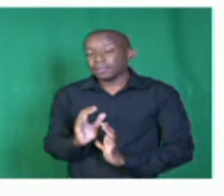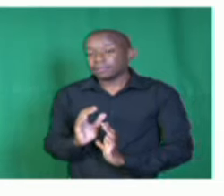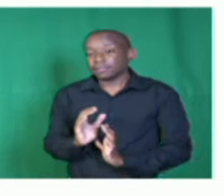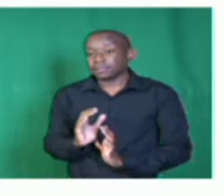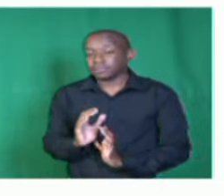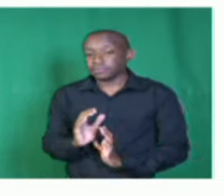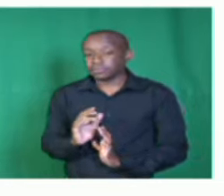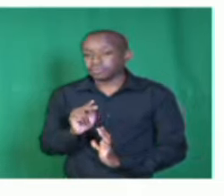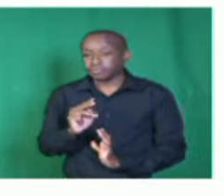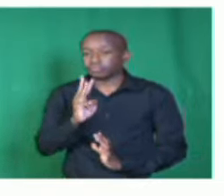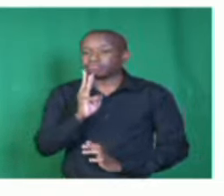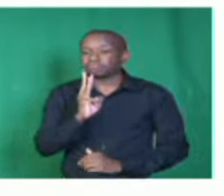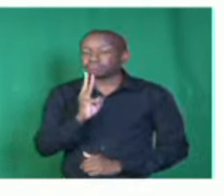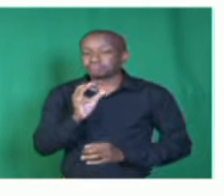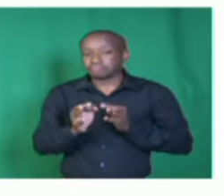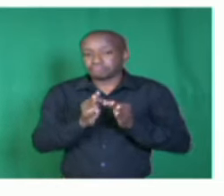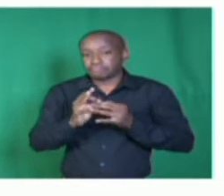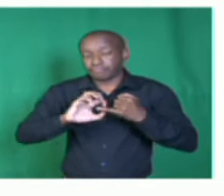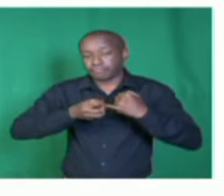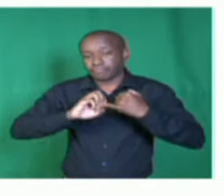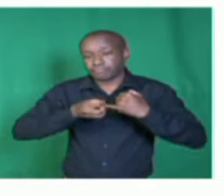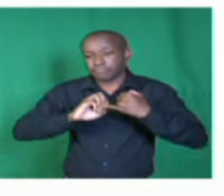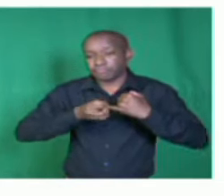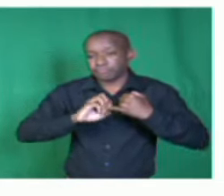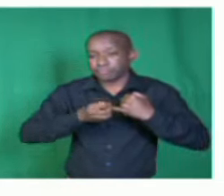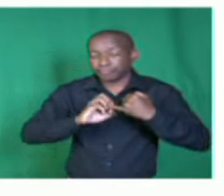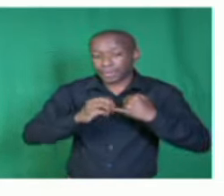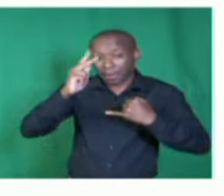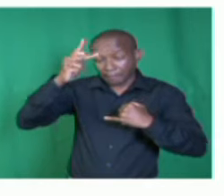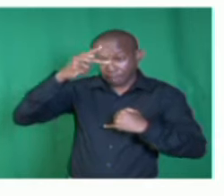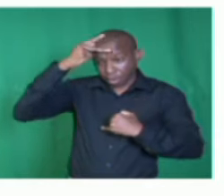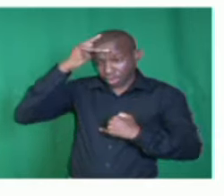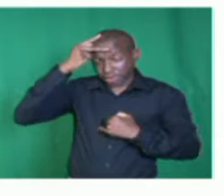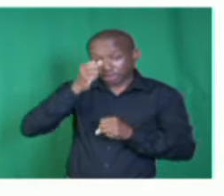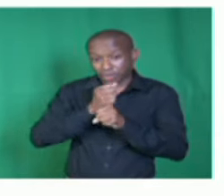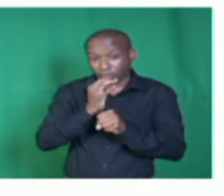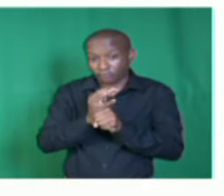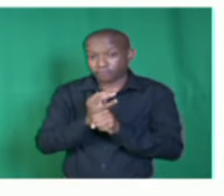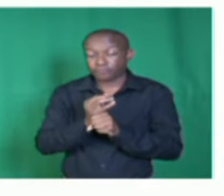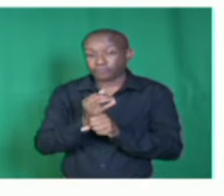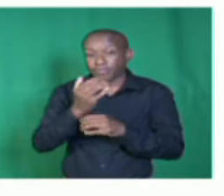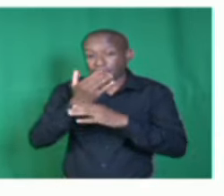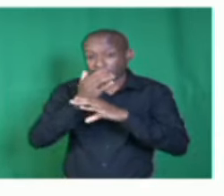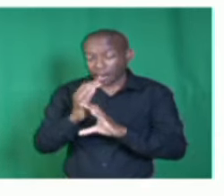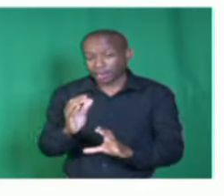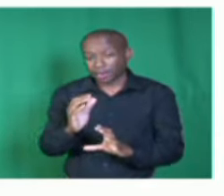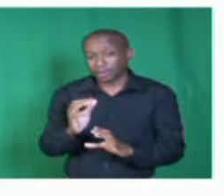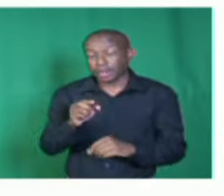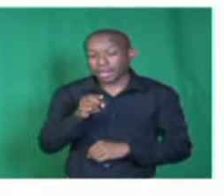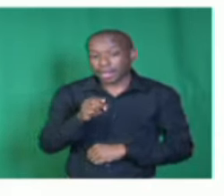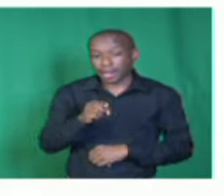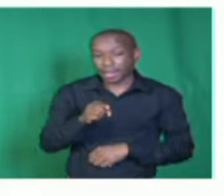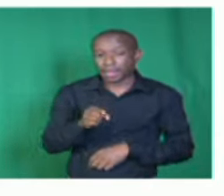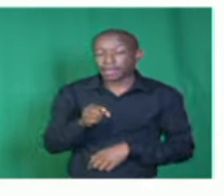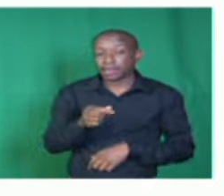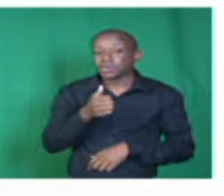it is a it, it imperialism is a policy when a country rule